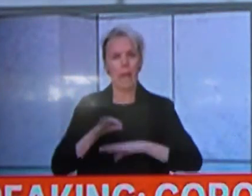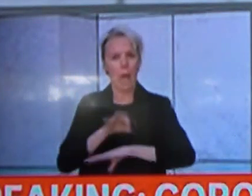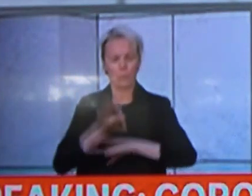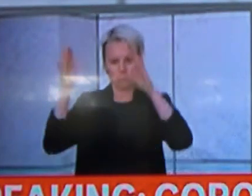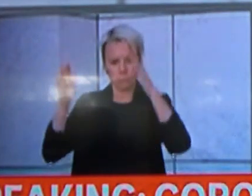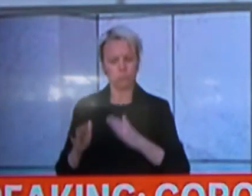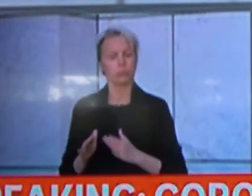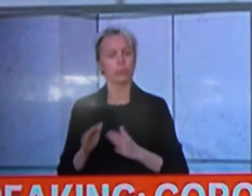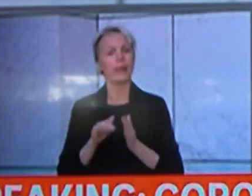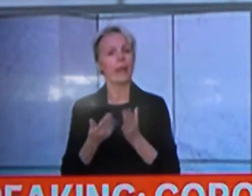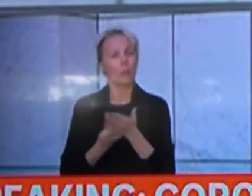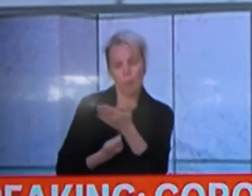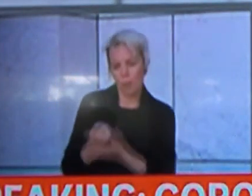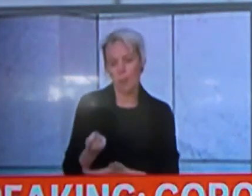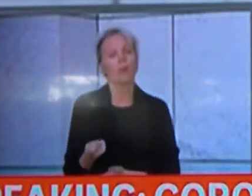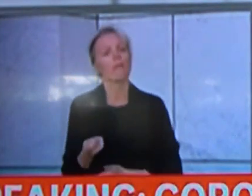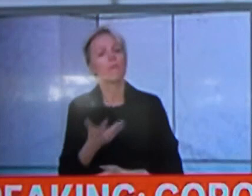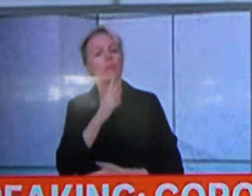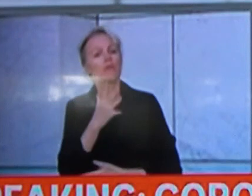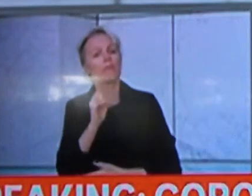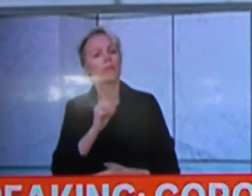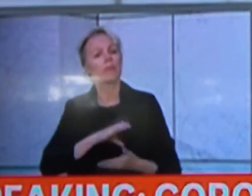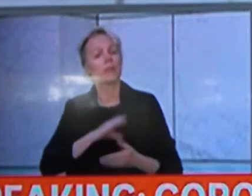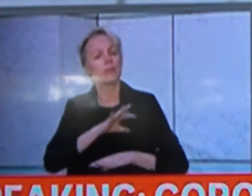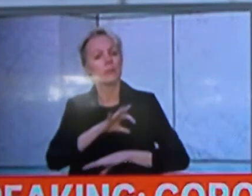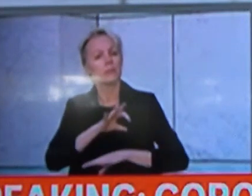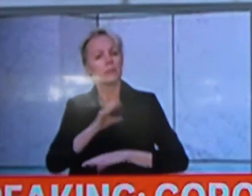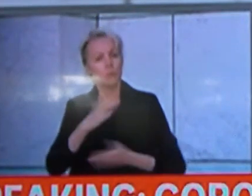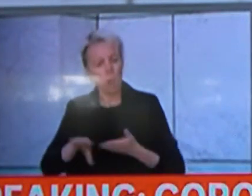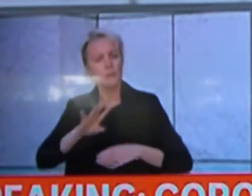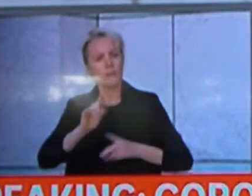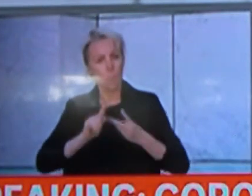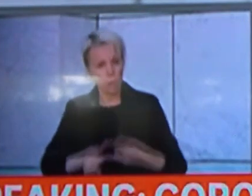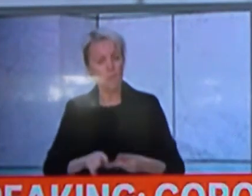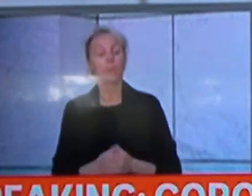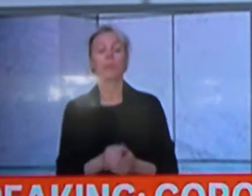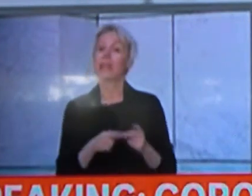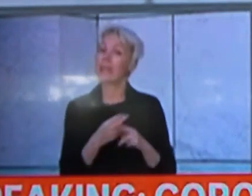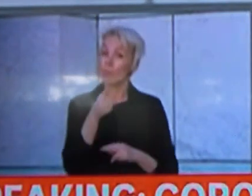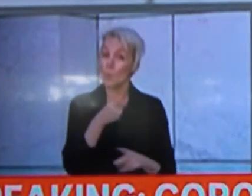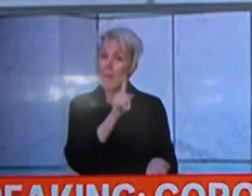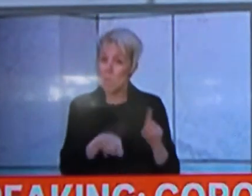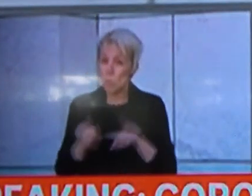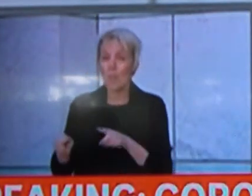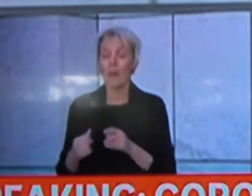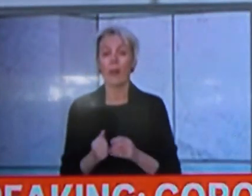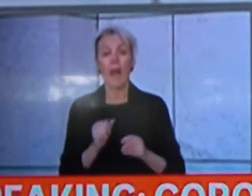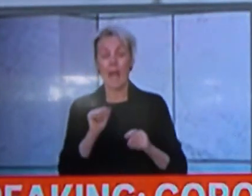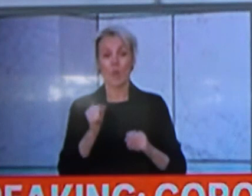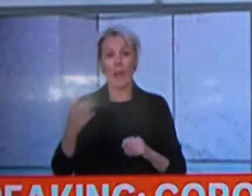get $550 a fortnight. If you're a casual and you've still got some hours, but again, your income has fallen below